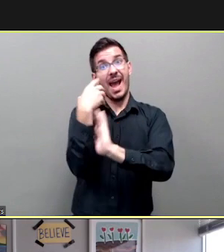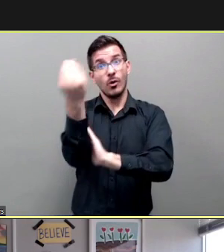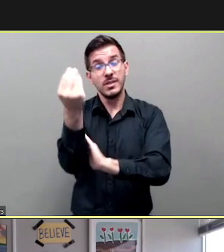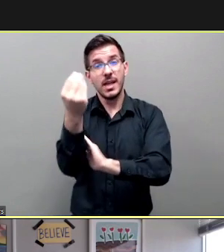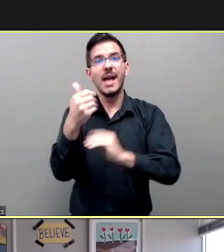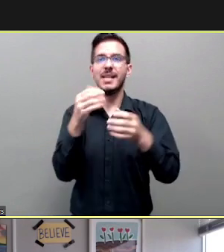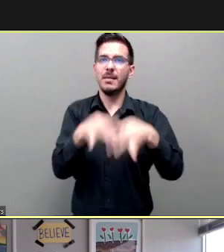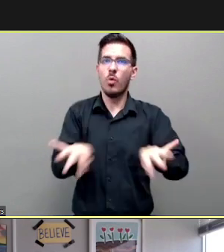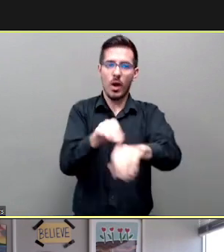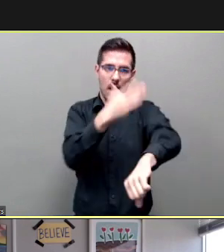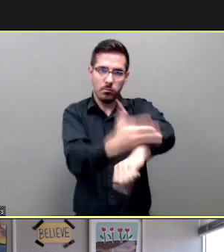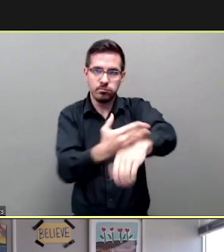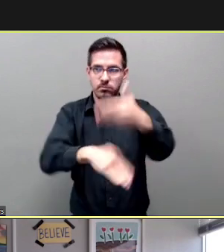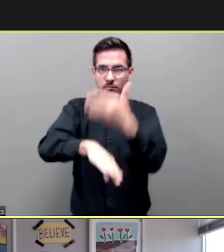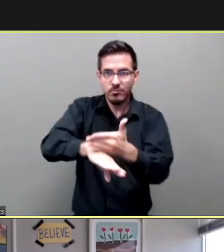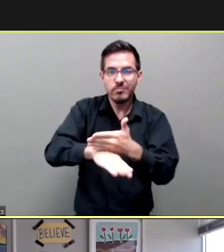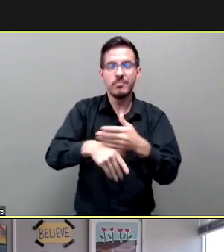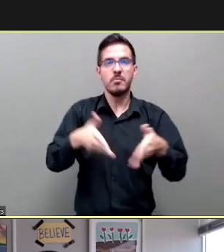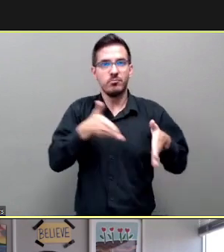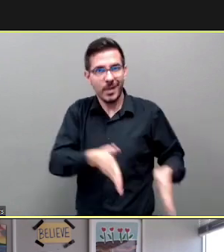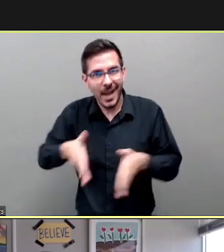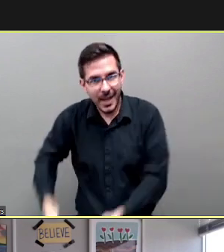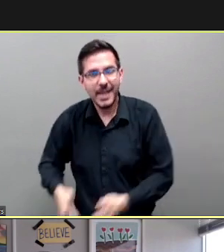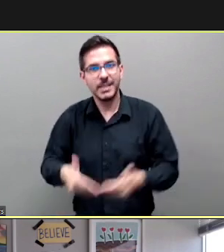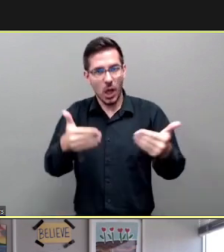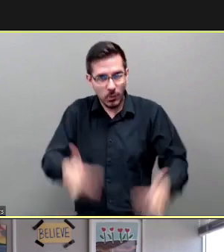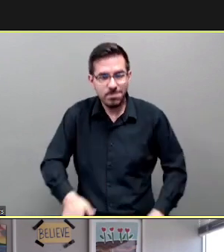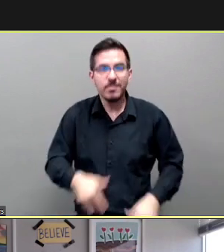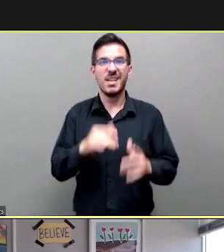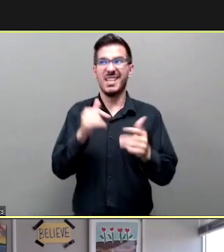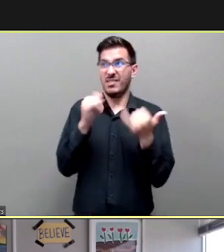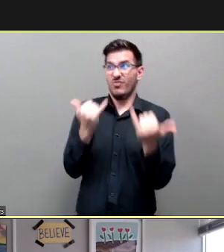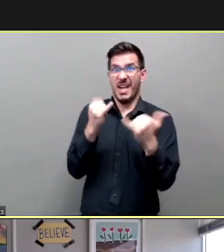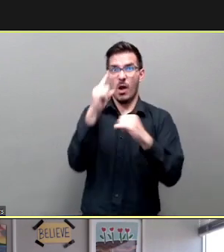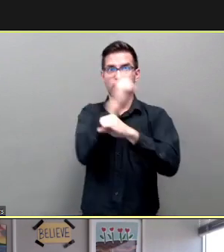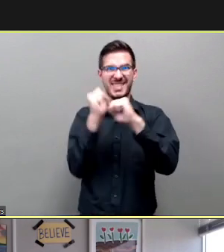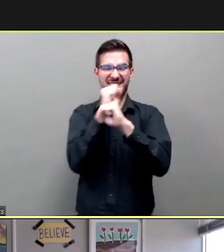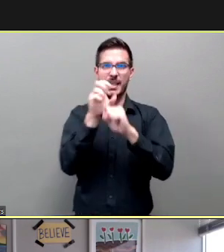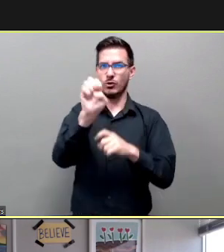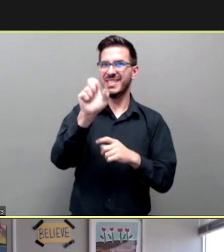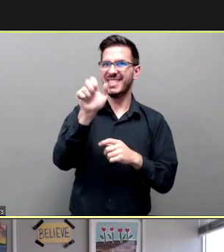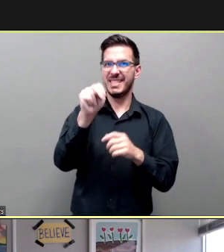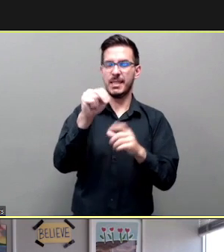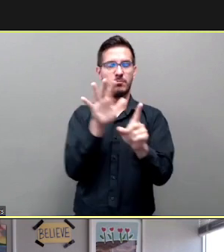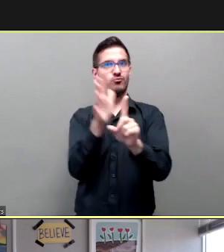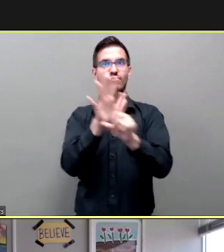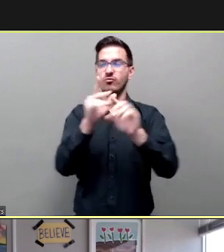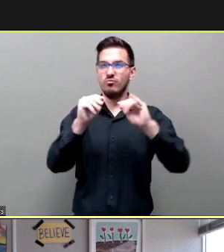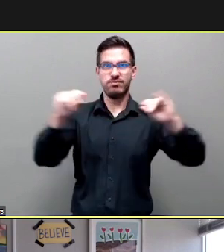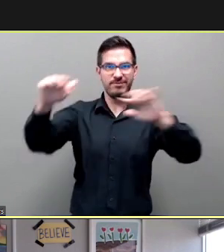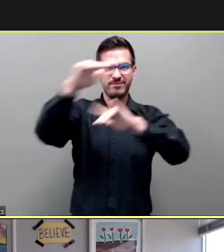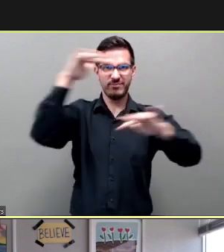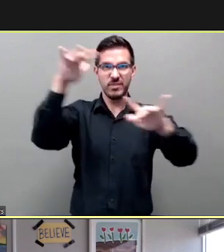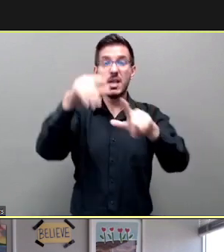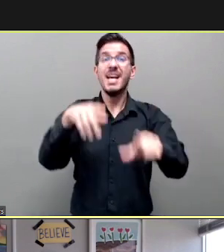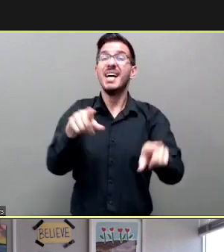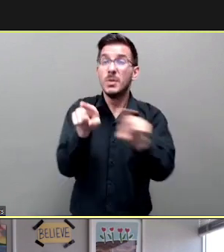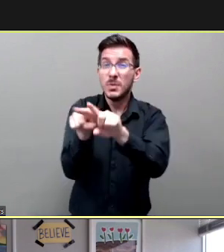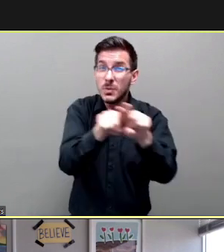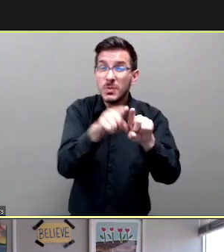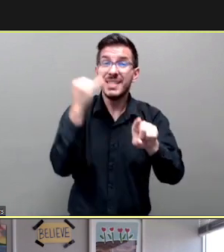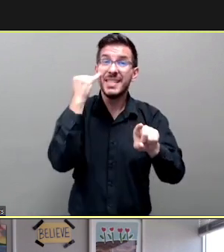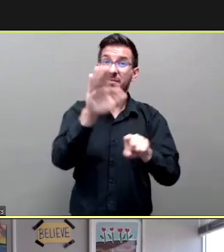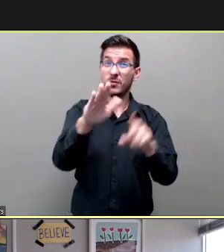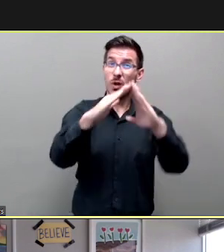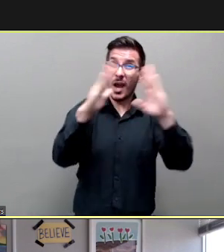when you're outside, when it is mosquito season, like right now. And then also if you have any standing water in your house, you want to